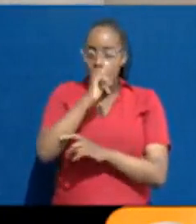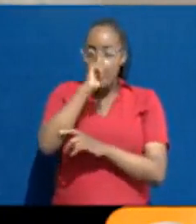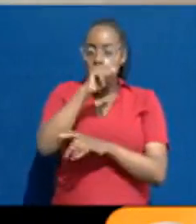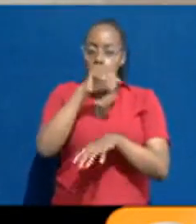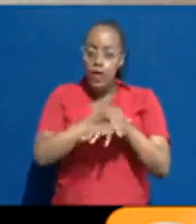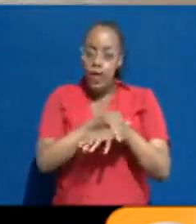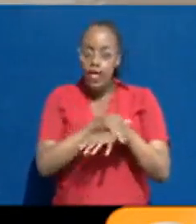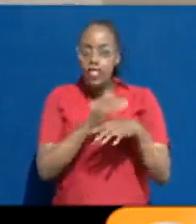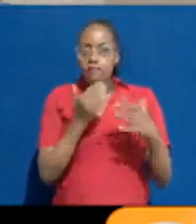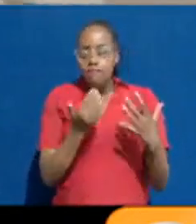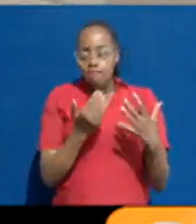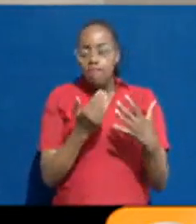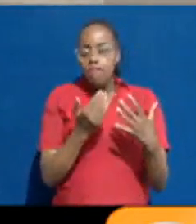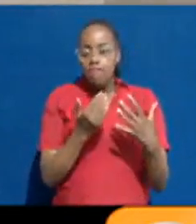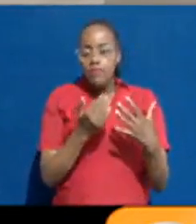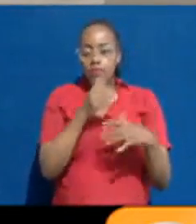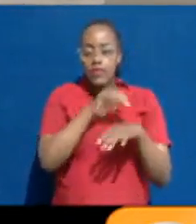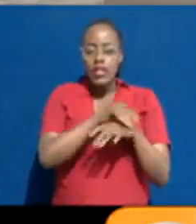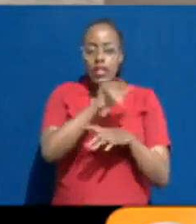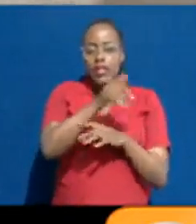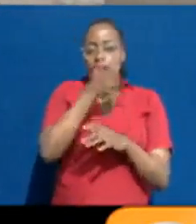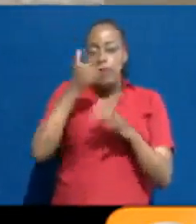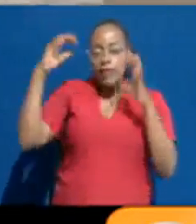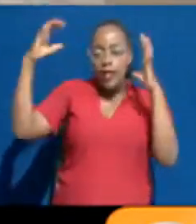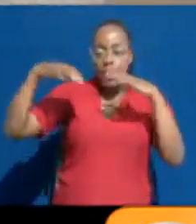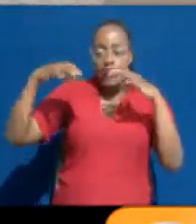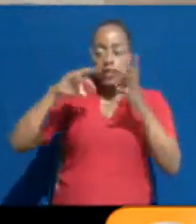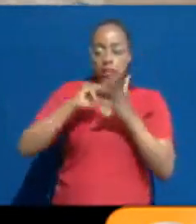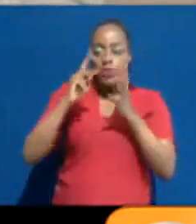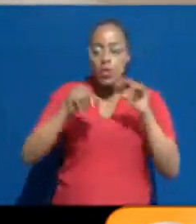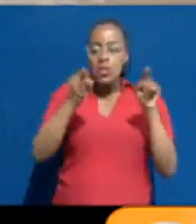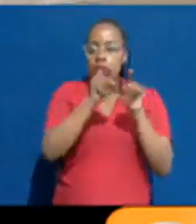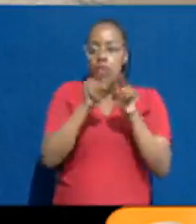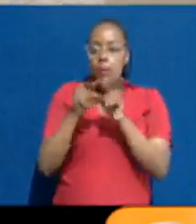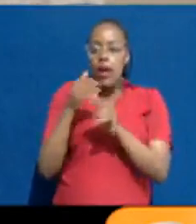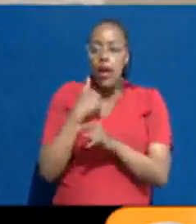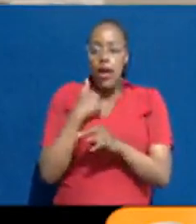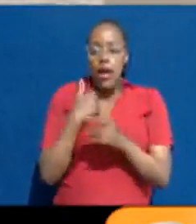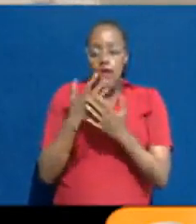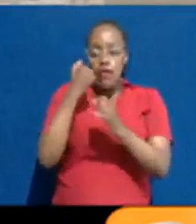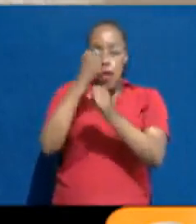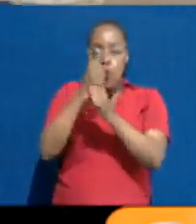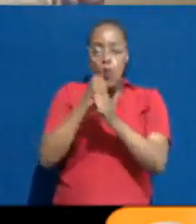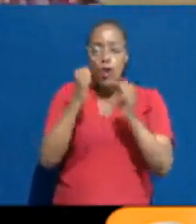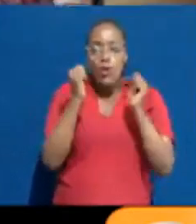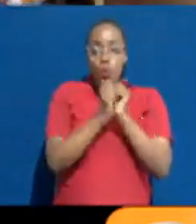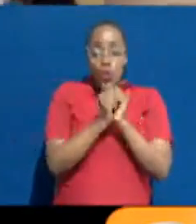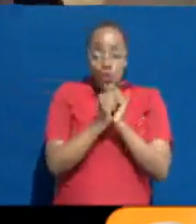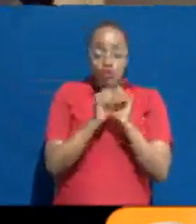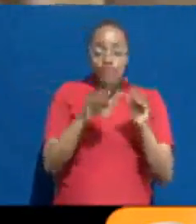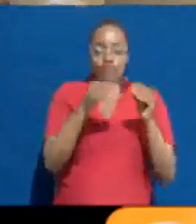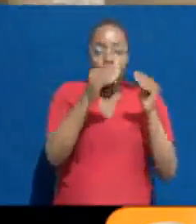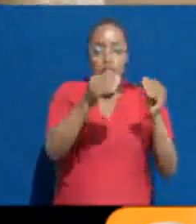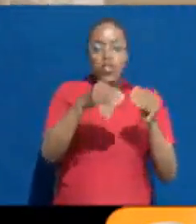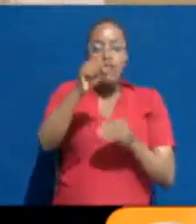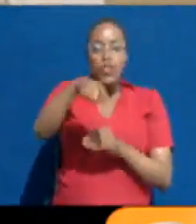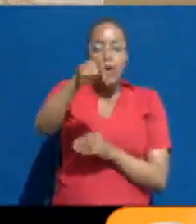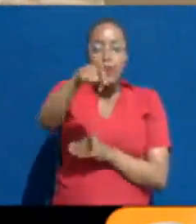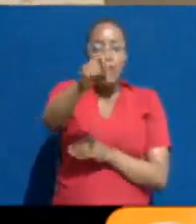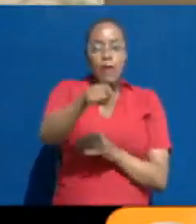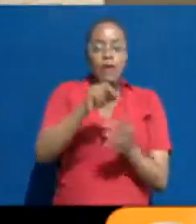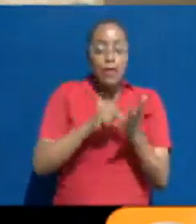receiving these better rain. So we also bought seed and worked with the farmers and distributed the seeds. So